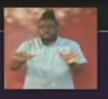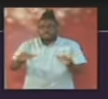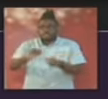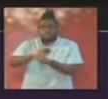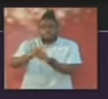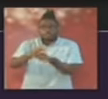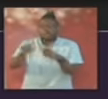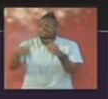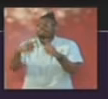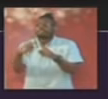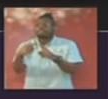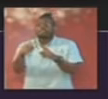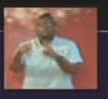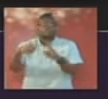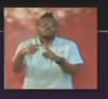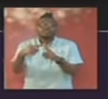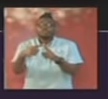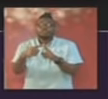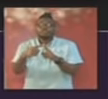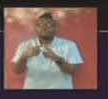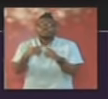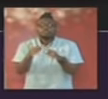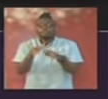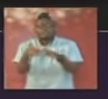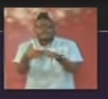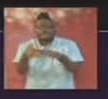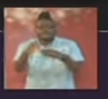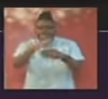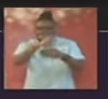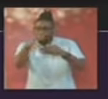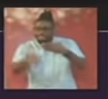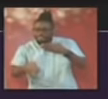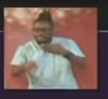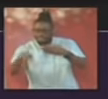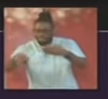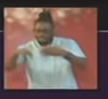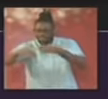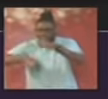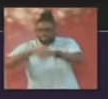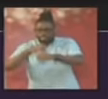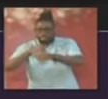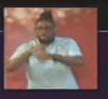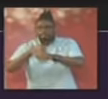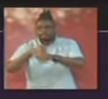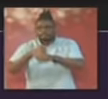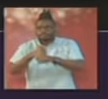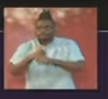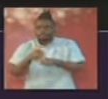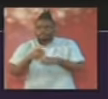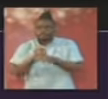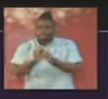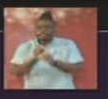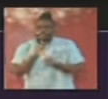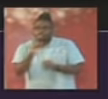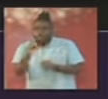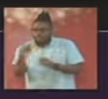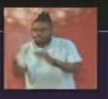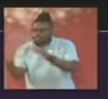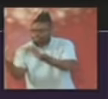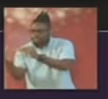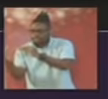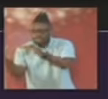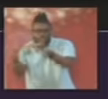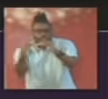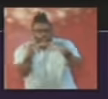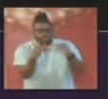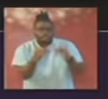of this year. It is also to guarantee fair and equitable access to COVID-19